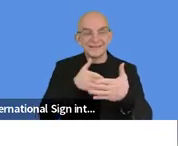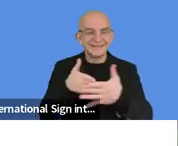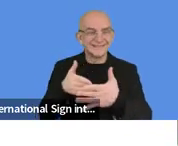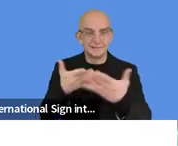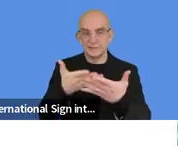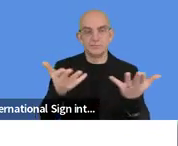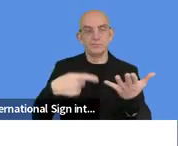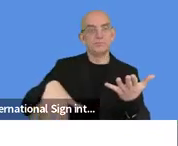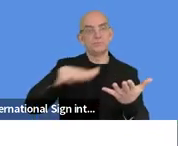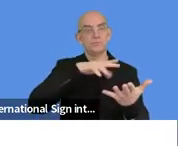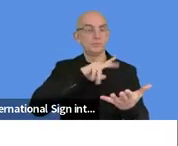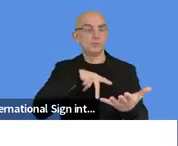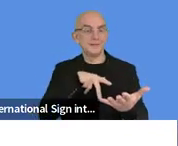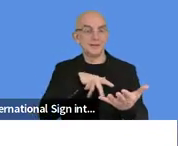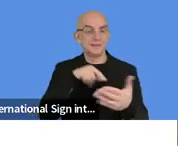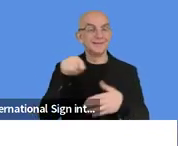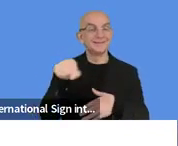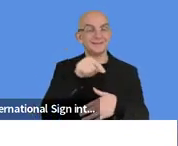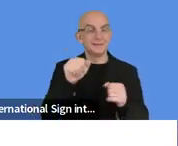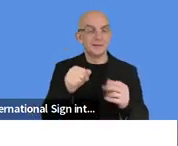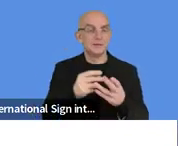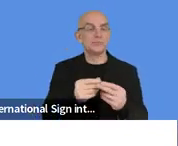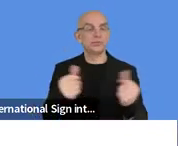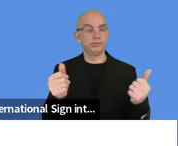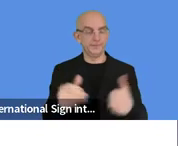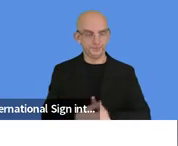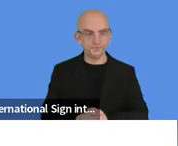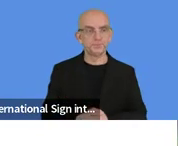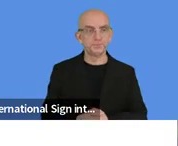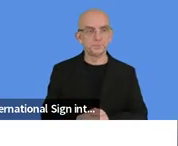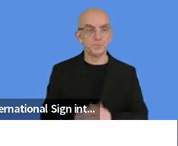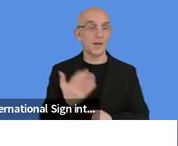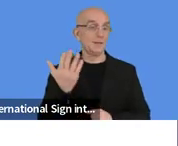commercialization stage and into scaling to other areas and regions around the world.